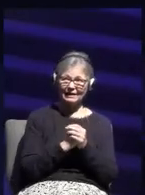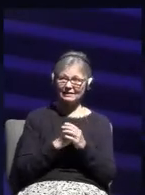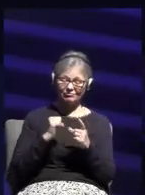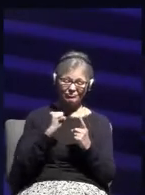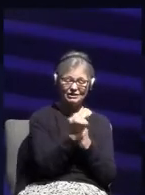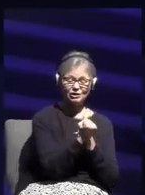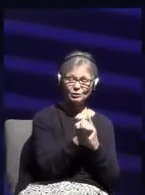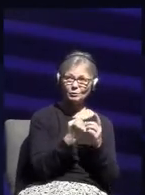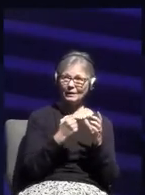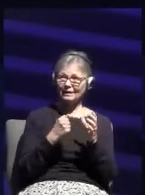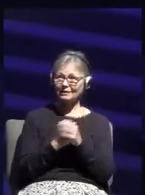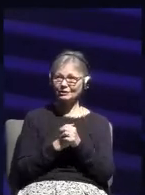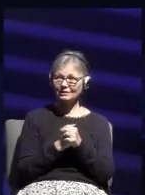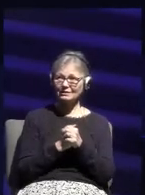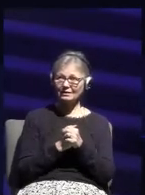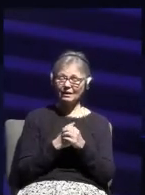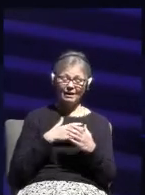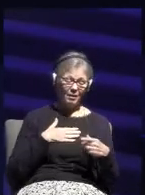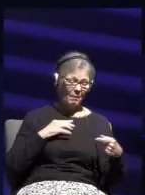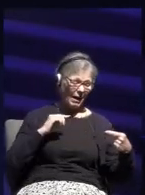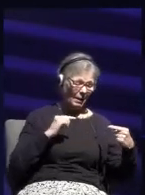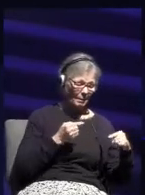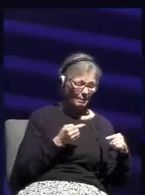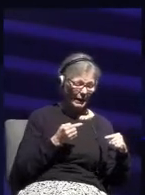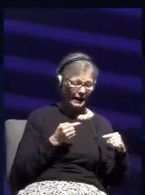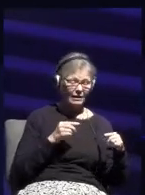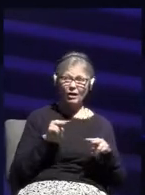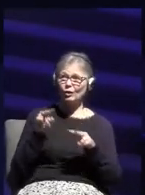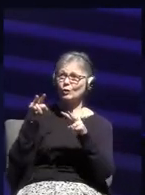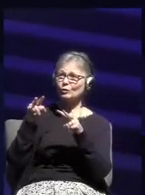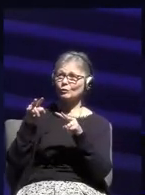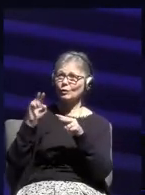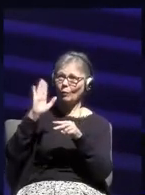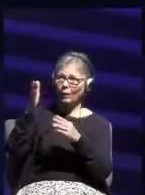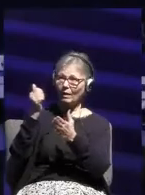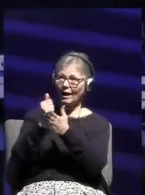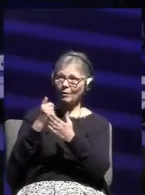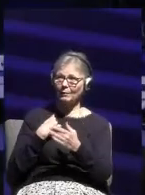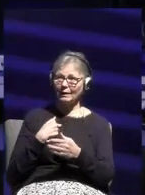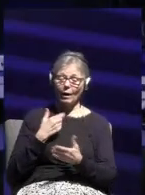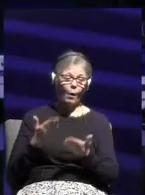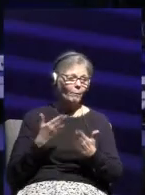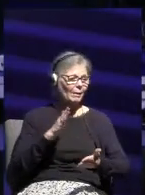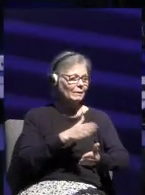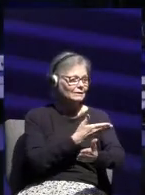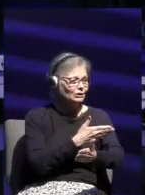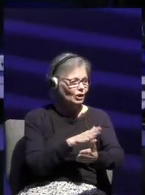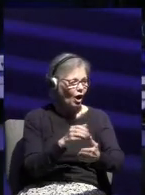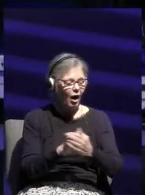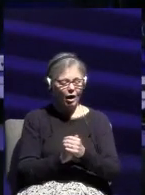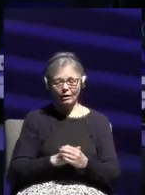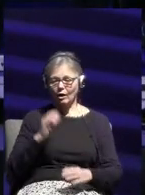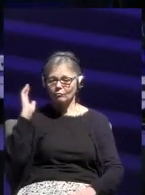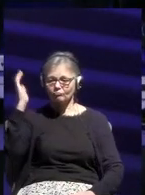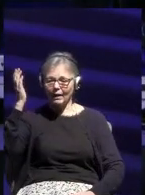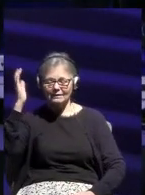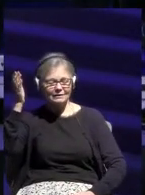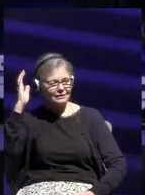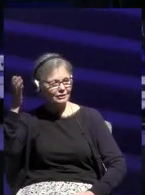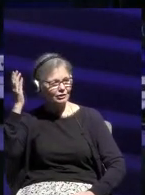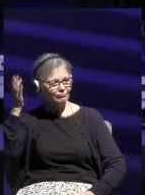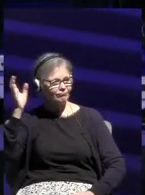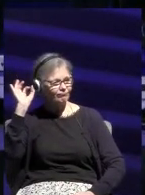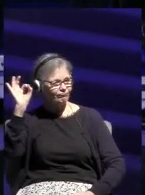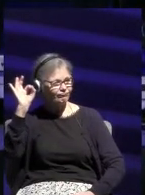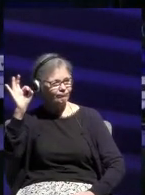reaching for us through the pain that we suffer in our life, through a song that's sung, through a message that's preached, through a